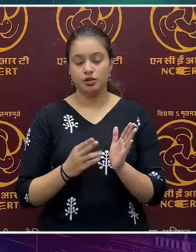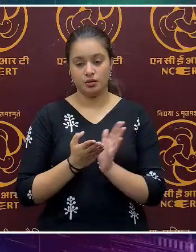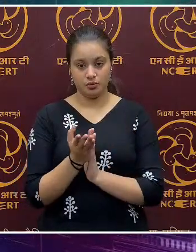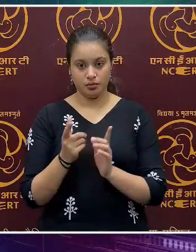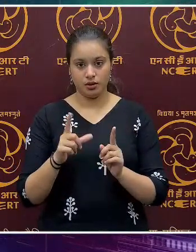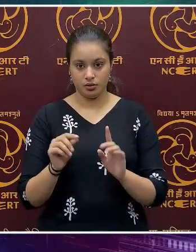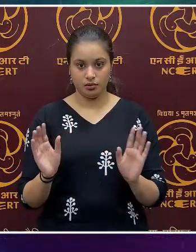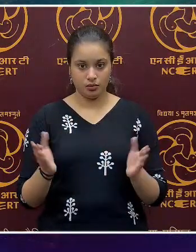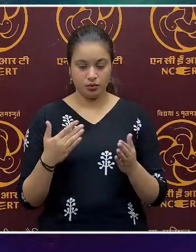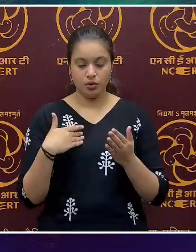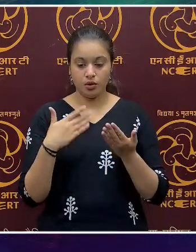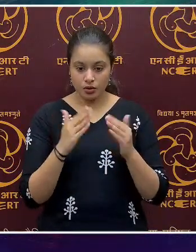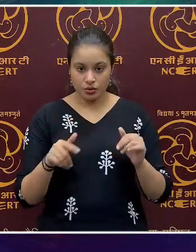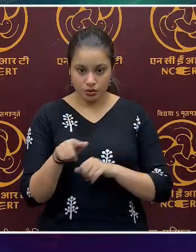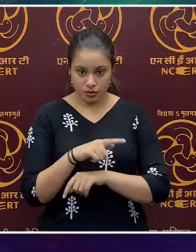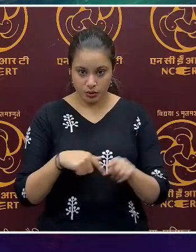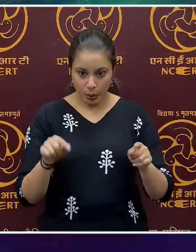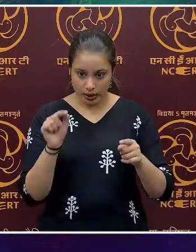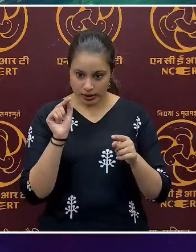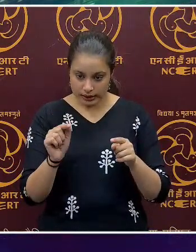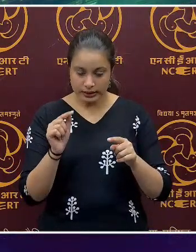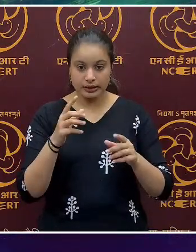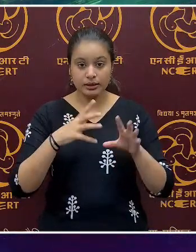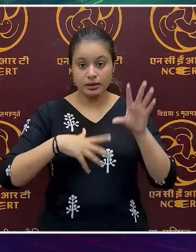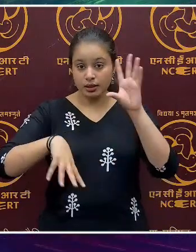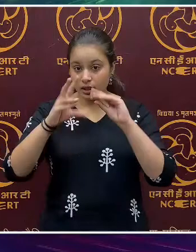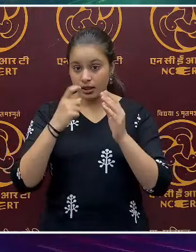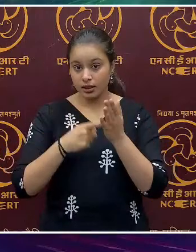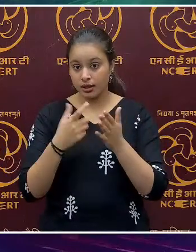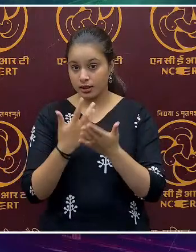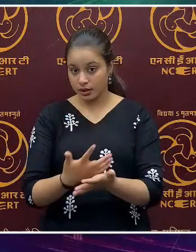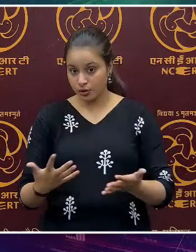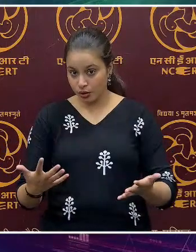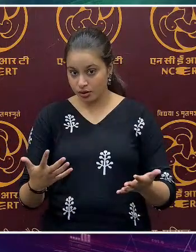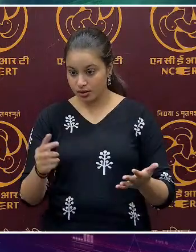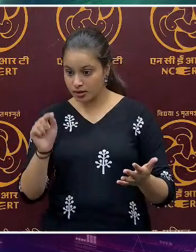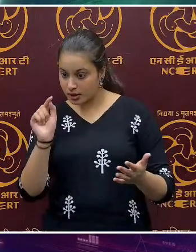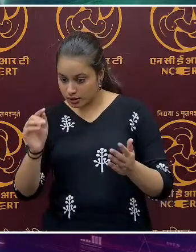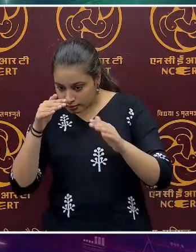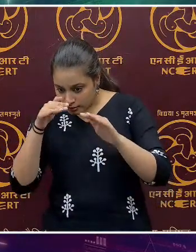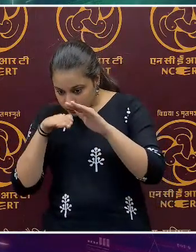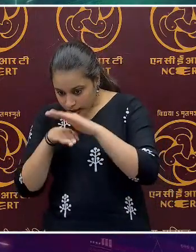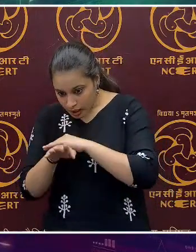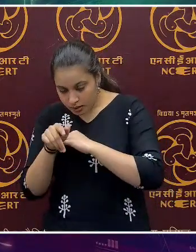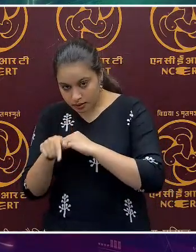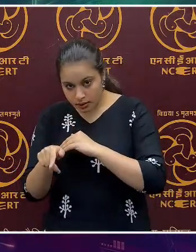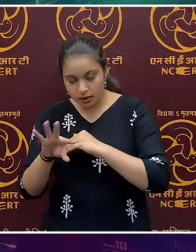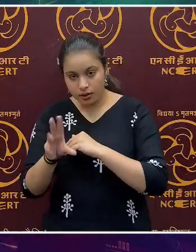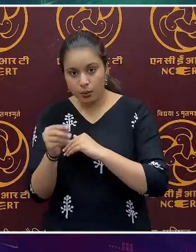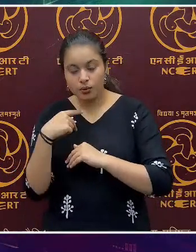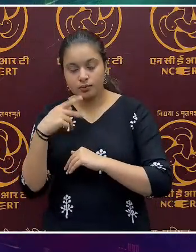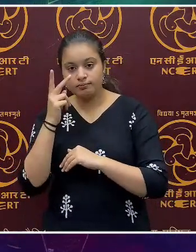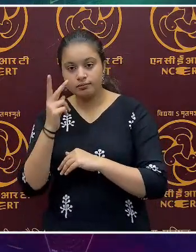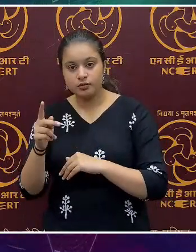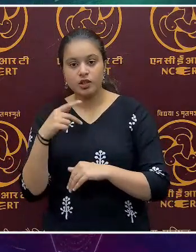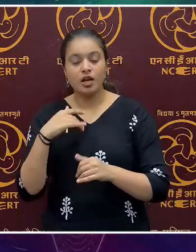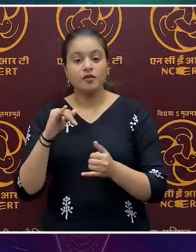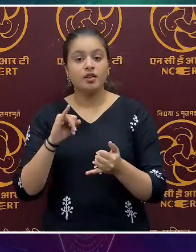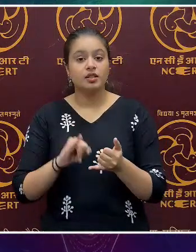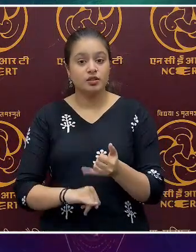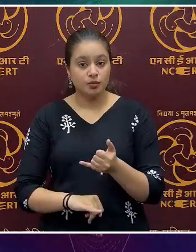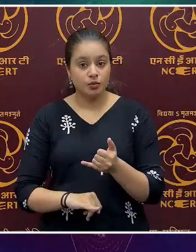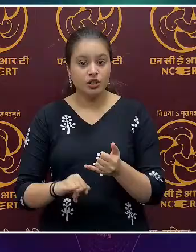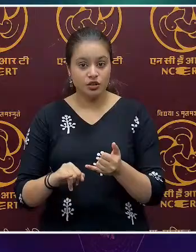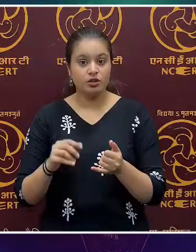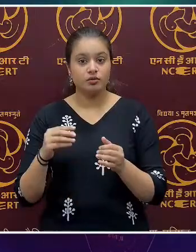to click on this learning resources. If you click on the learning resources, you can see that the simulation of the